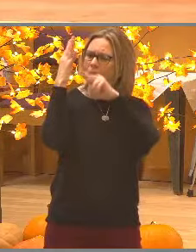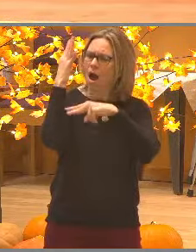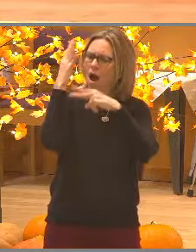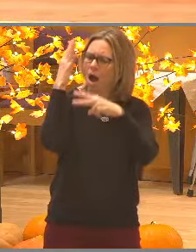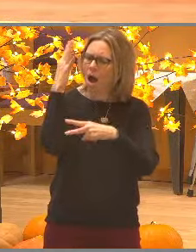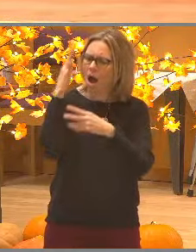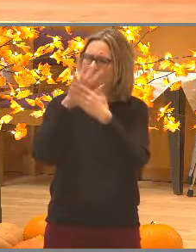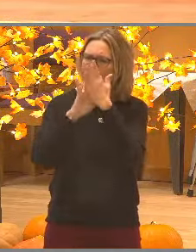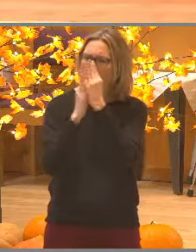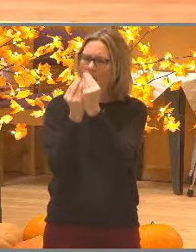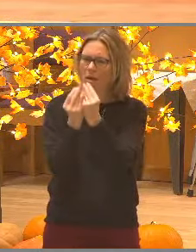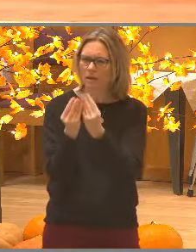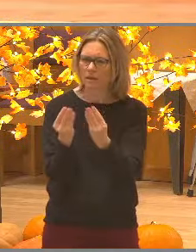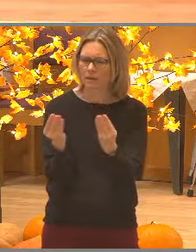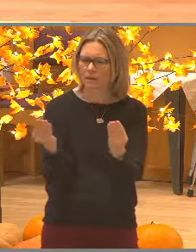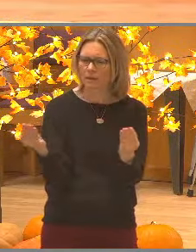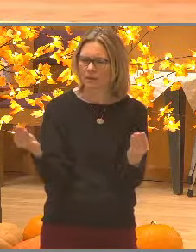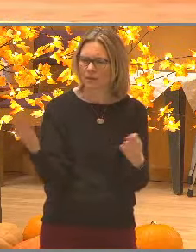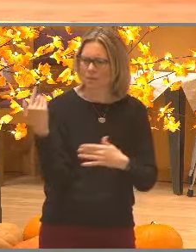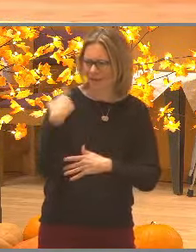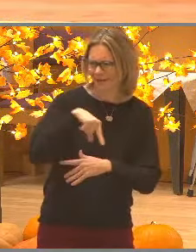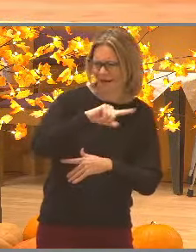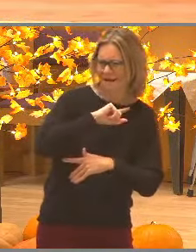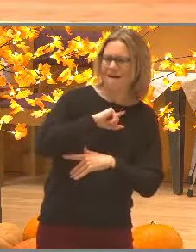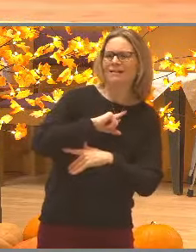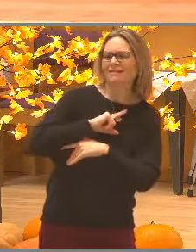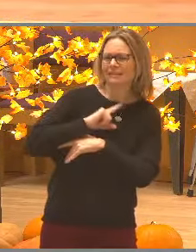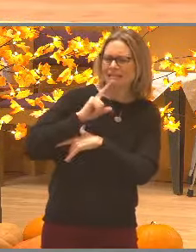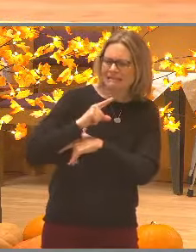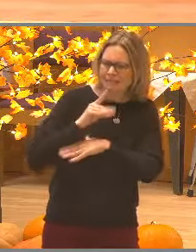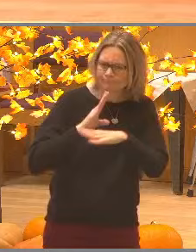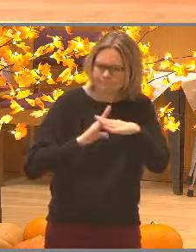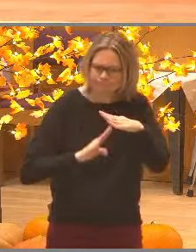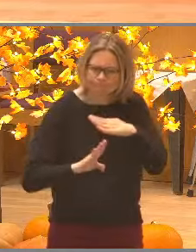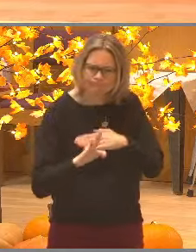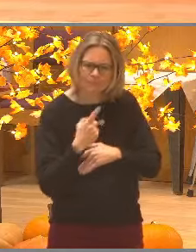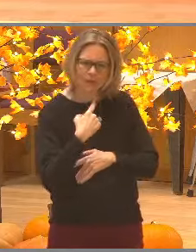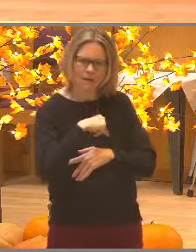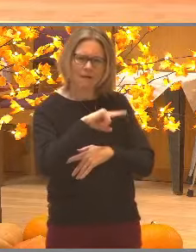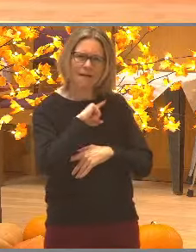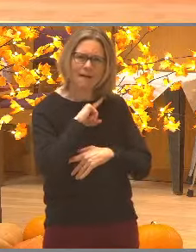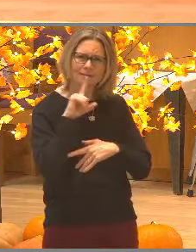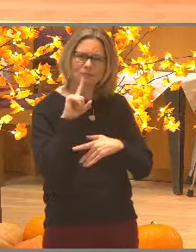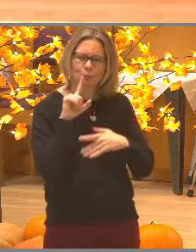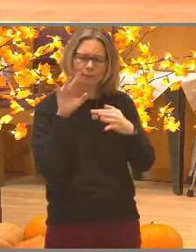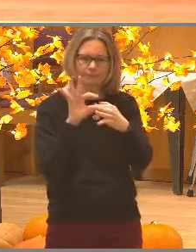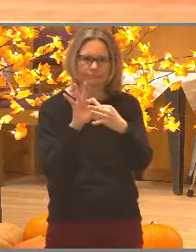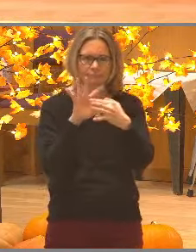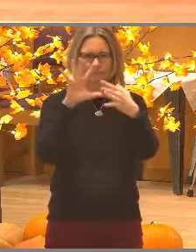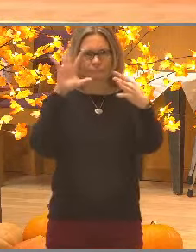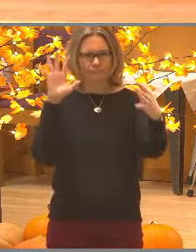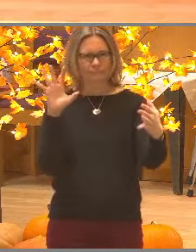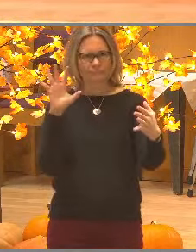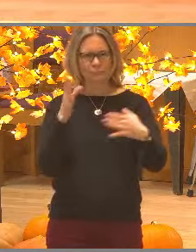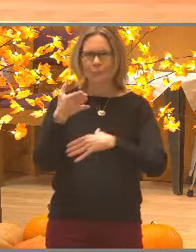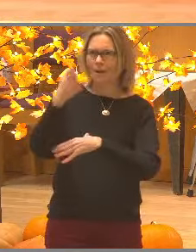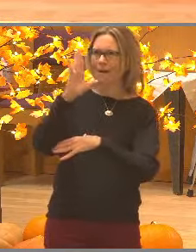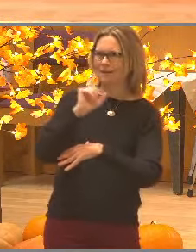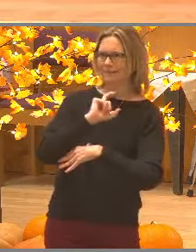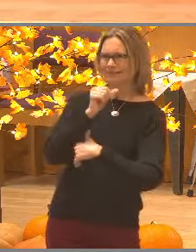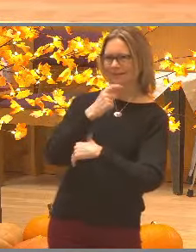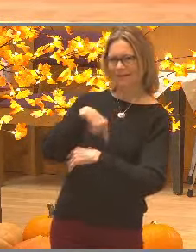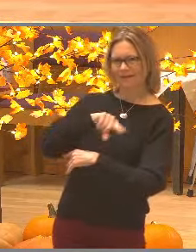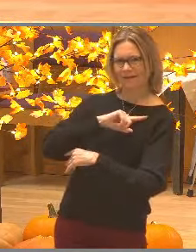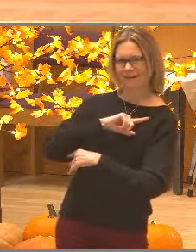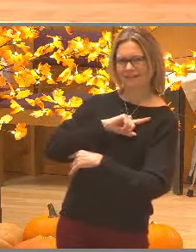decompose. And they remind us that it requires humbleness for us to release what God has given us